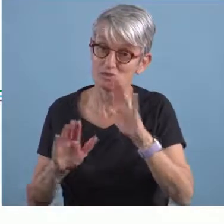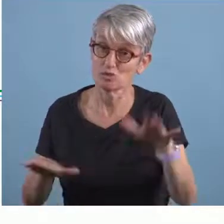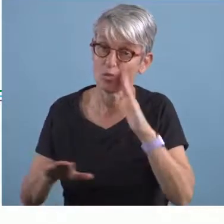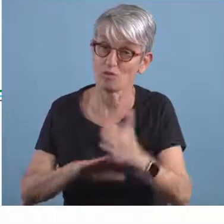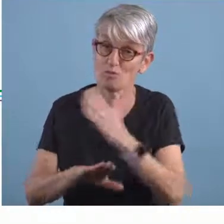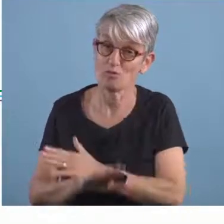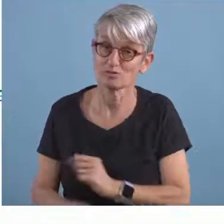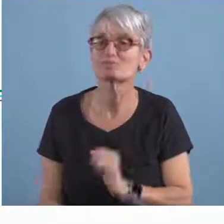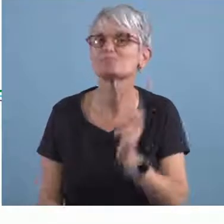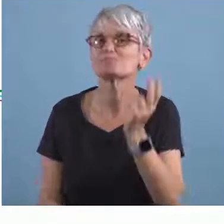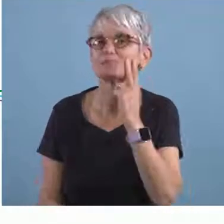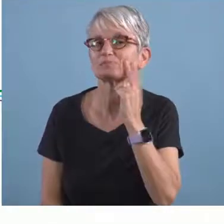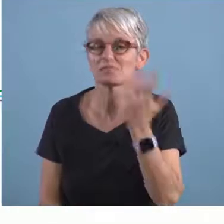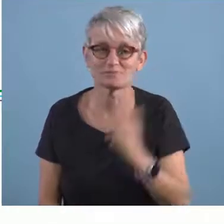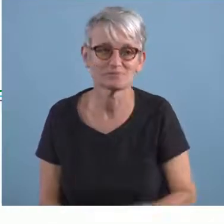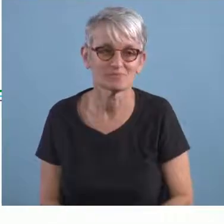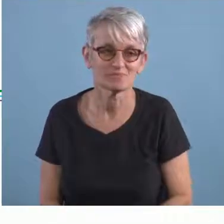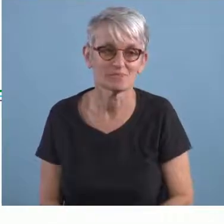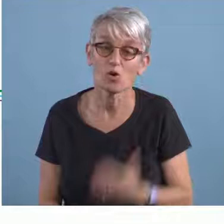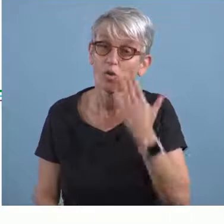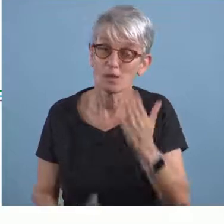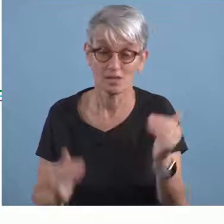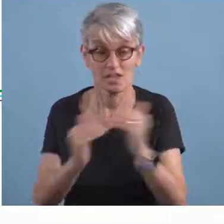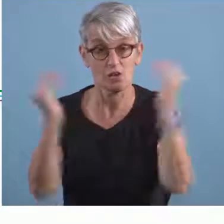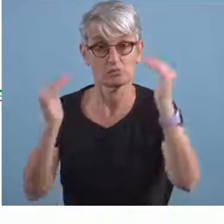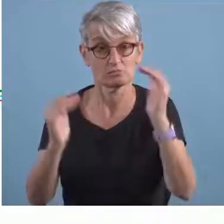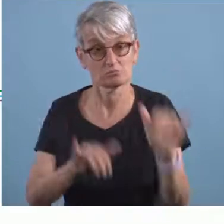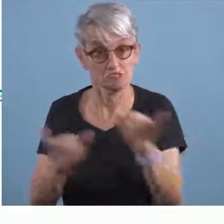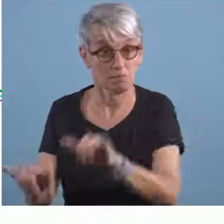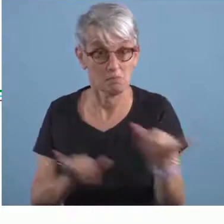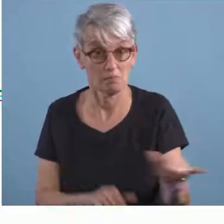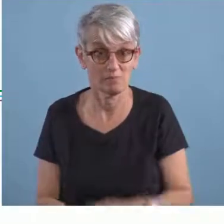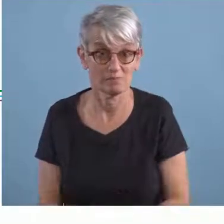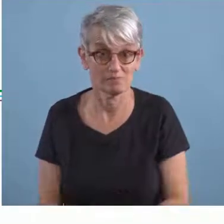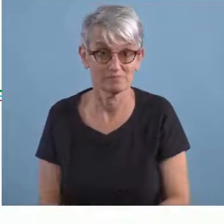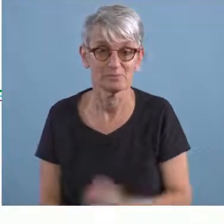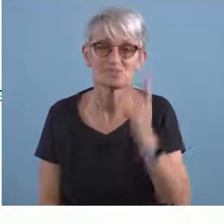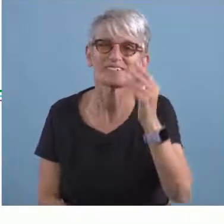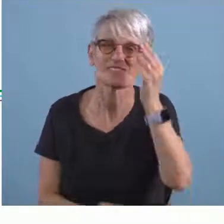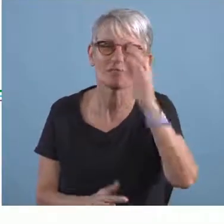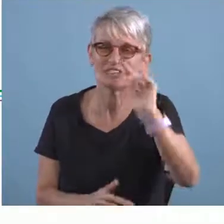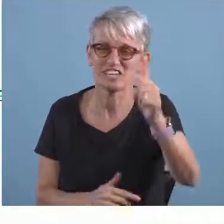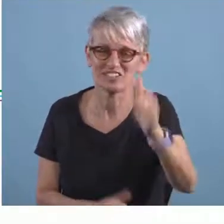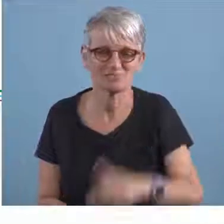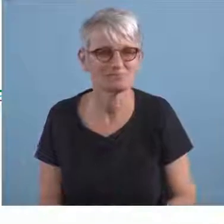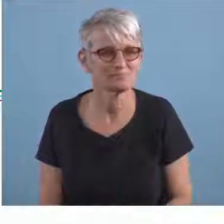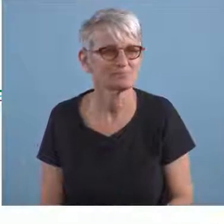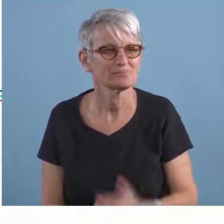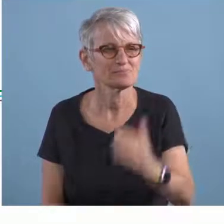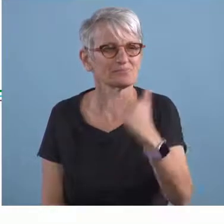see. Maybe they do equally well. That data comes later. The next slide, please.